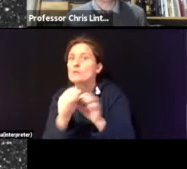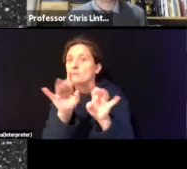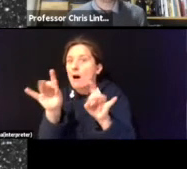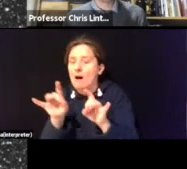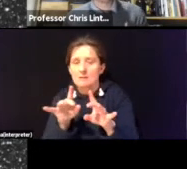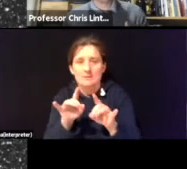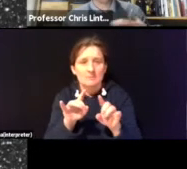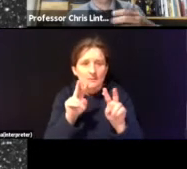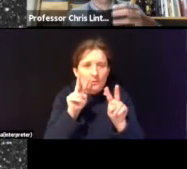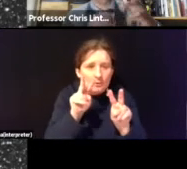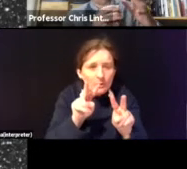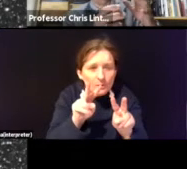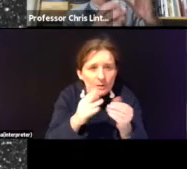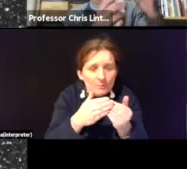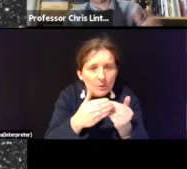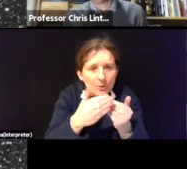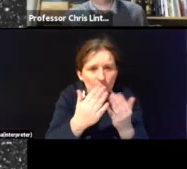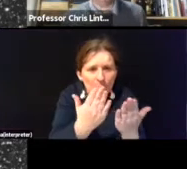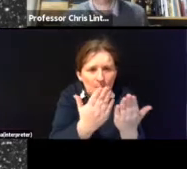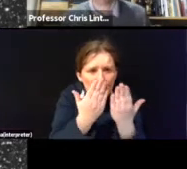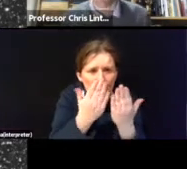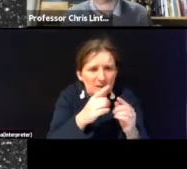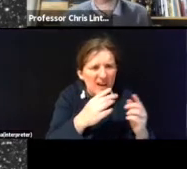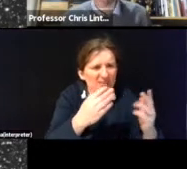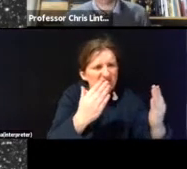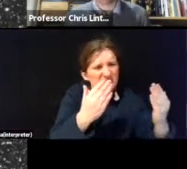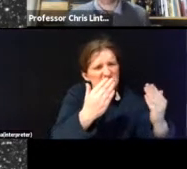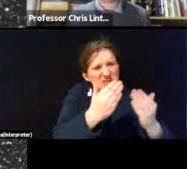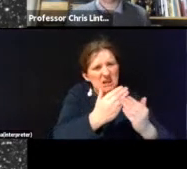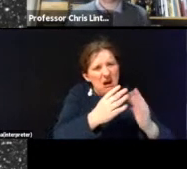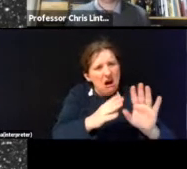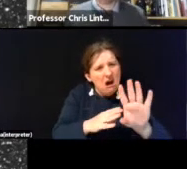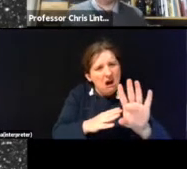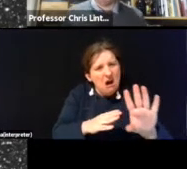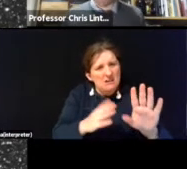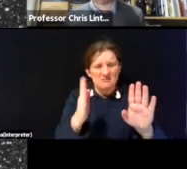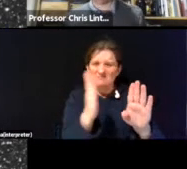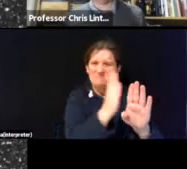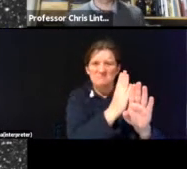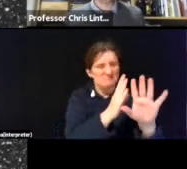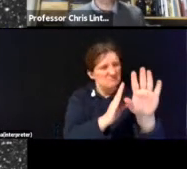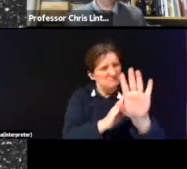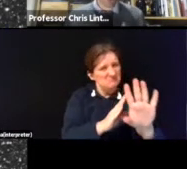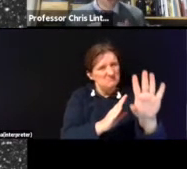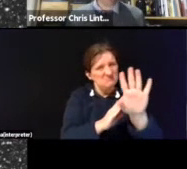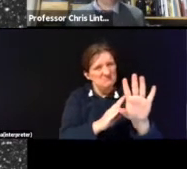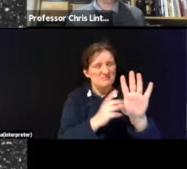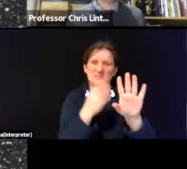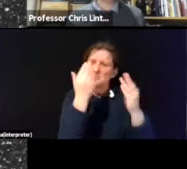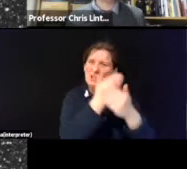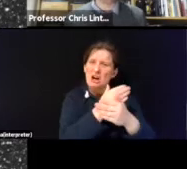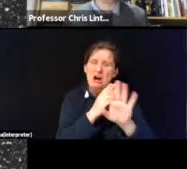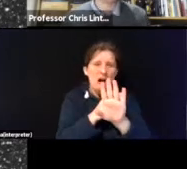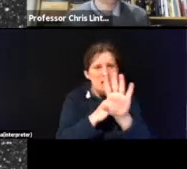or a bit longer, you can see there's this sort of dark patch about a third of the way across the image from left to right.